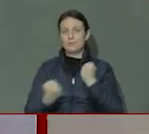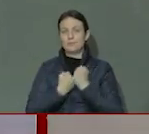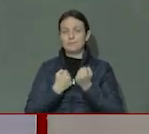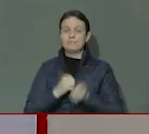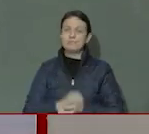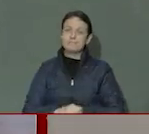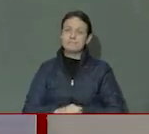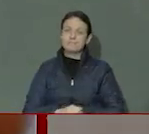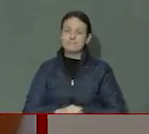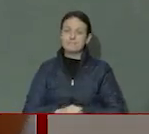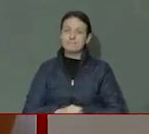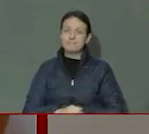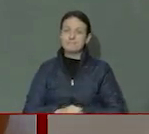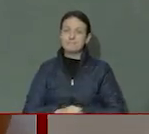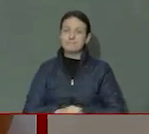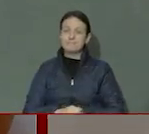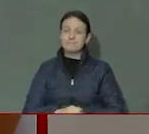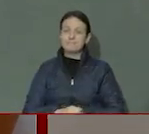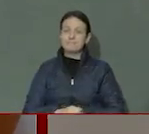get.